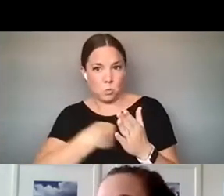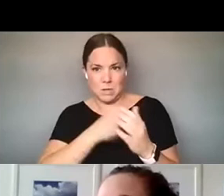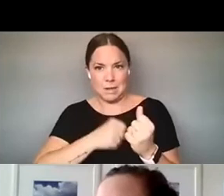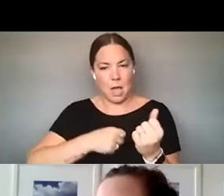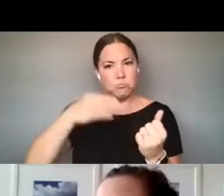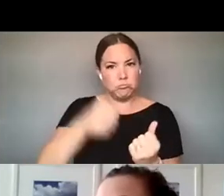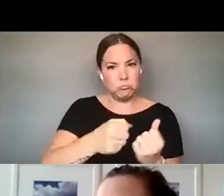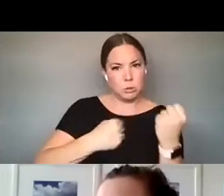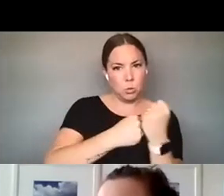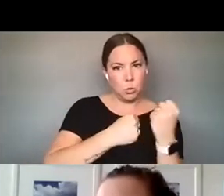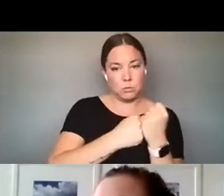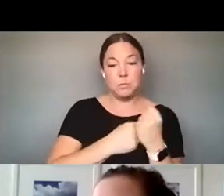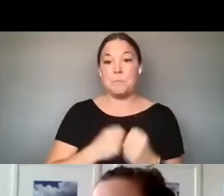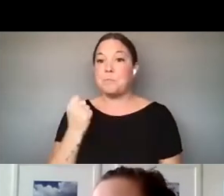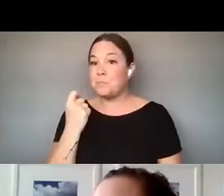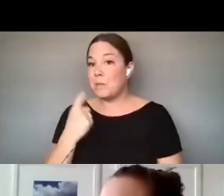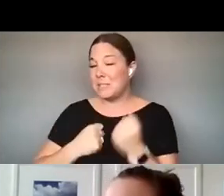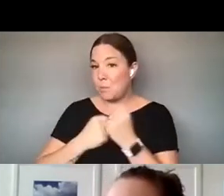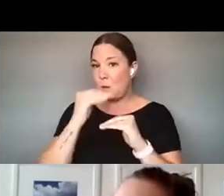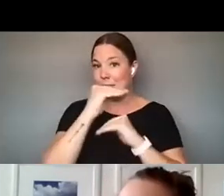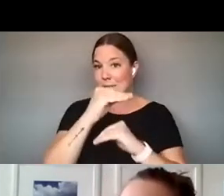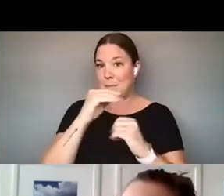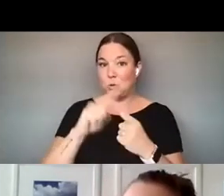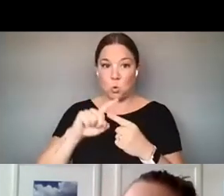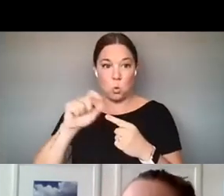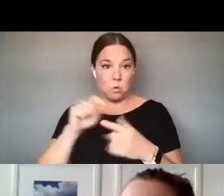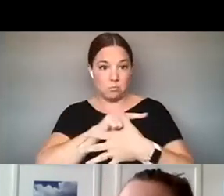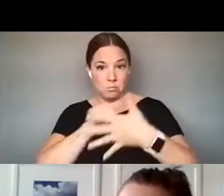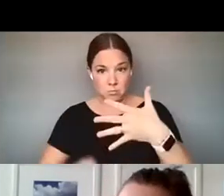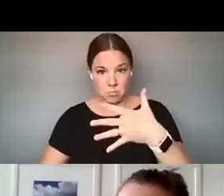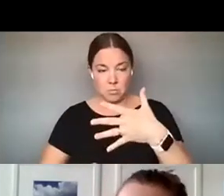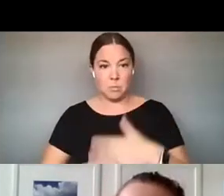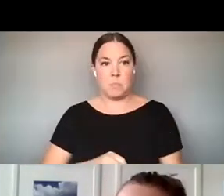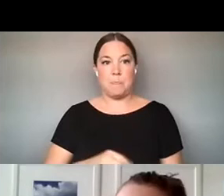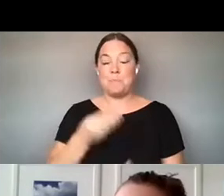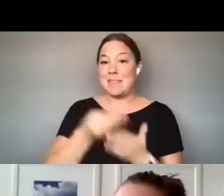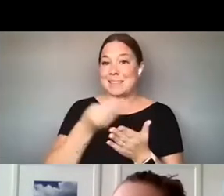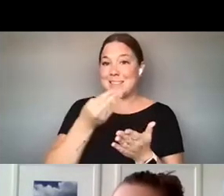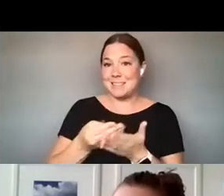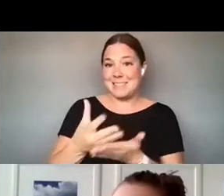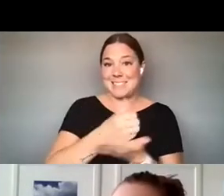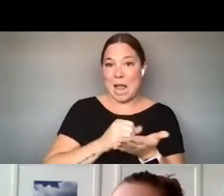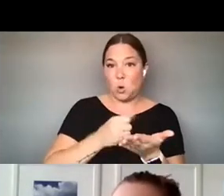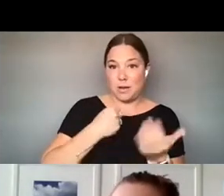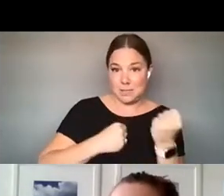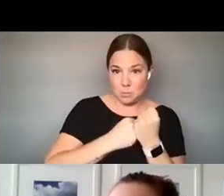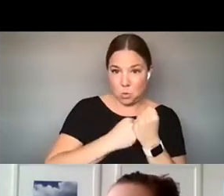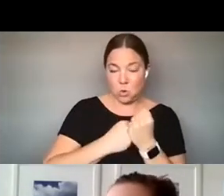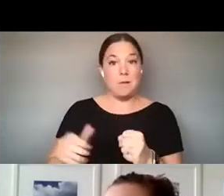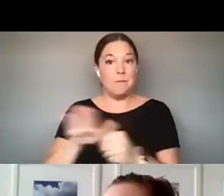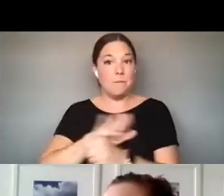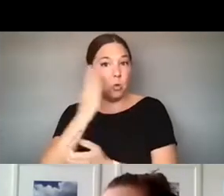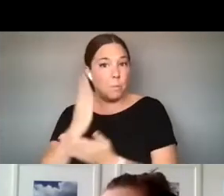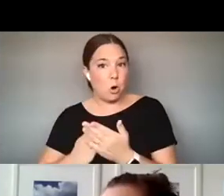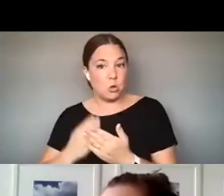Support is limited to any or all of the following. Salary support, full or partial, for one or